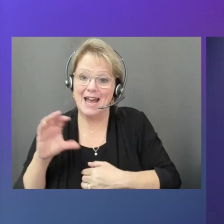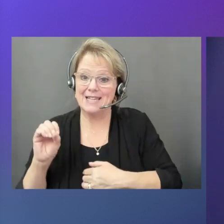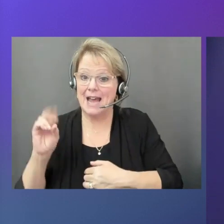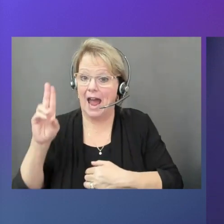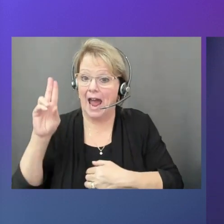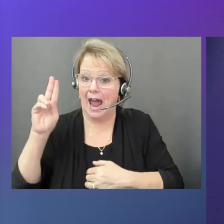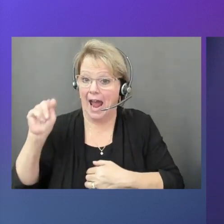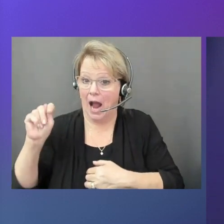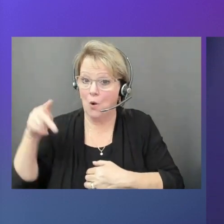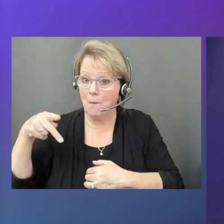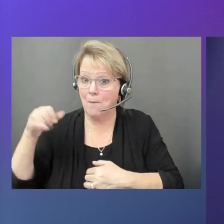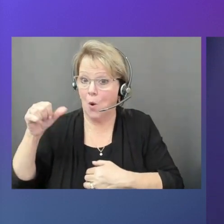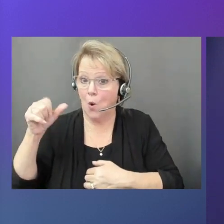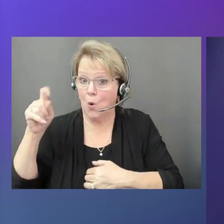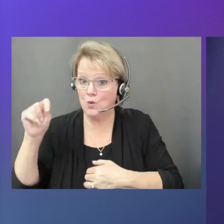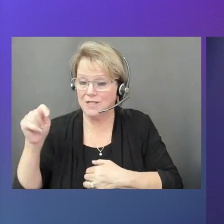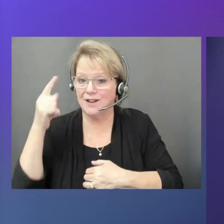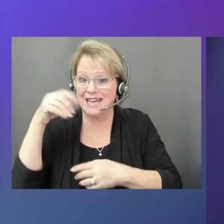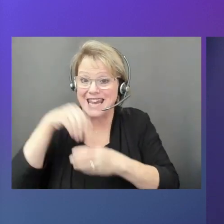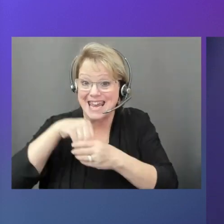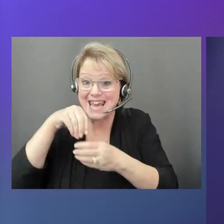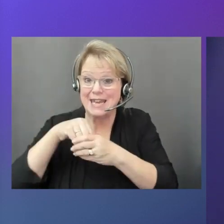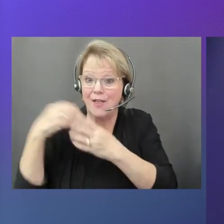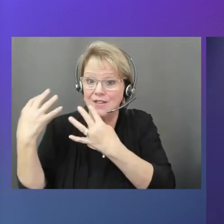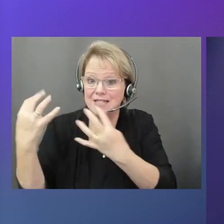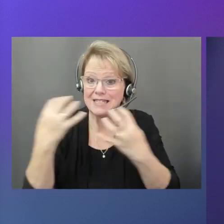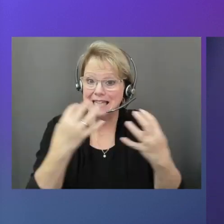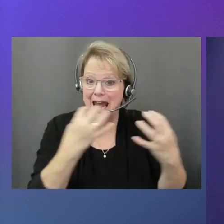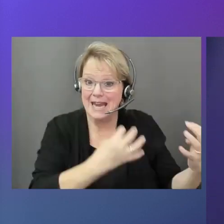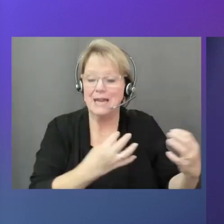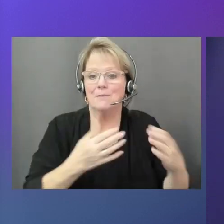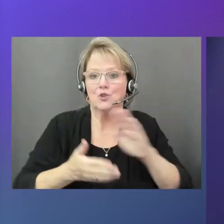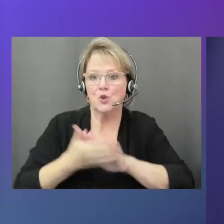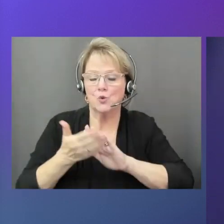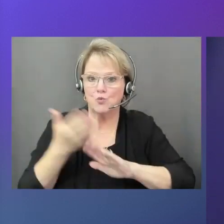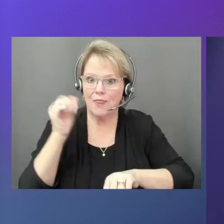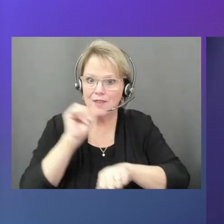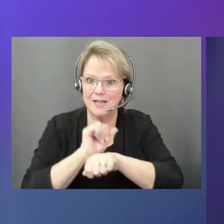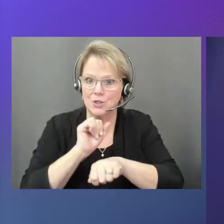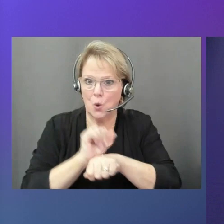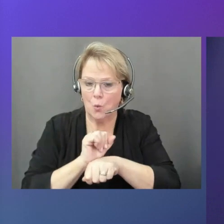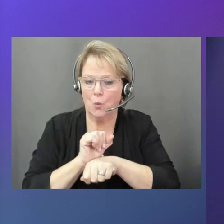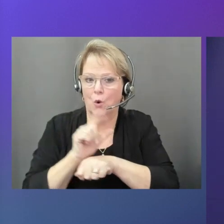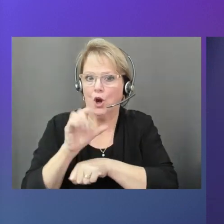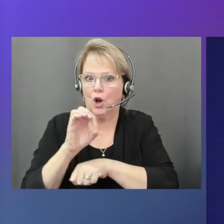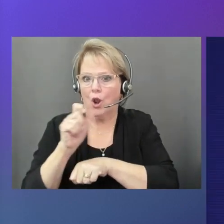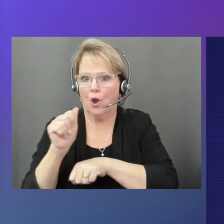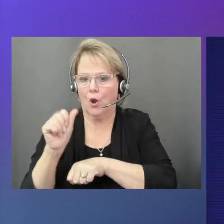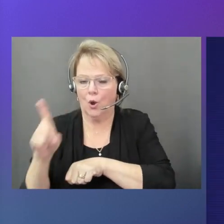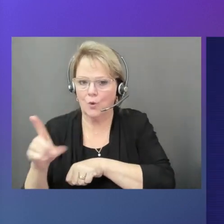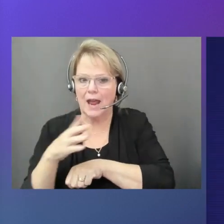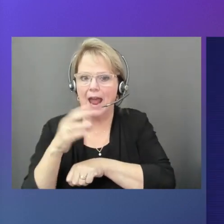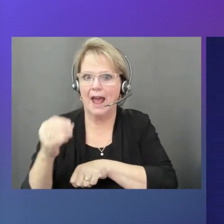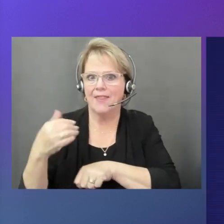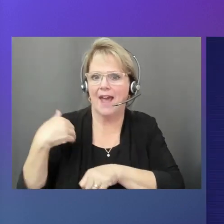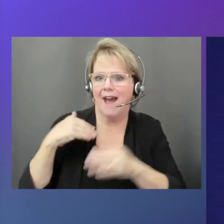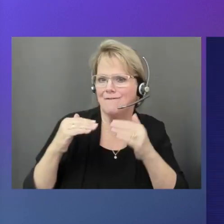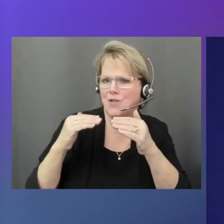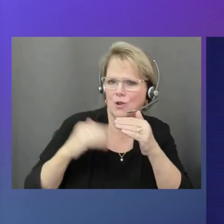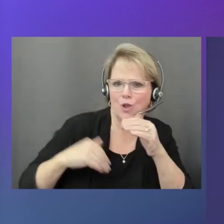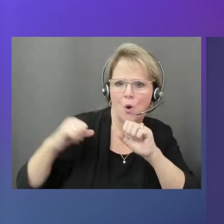to run their data processing workloads. And this, shortening that physical distance, allows them to achieve the lowest possible latency for their